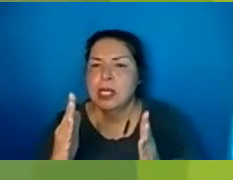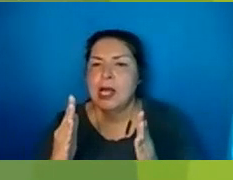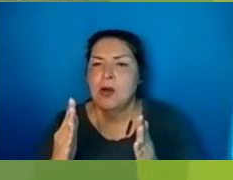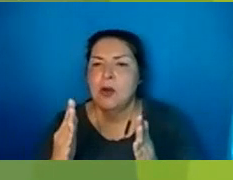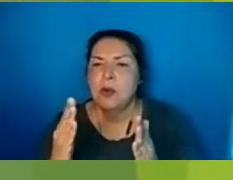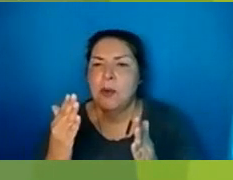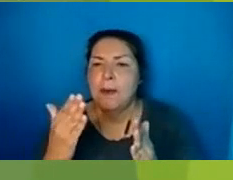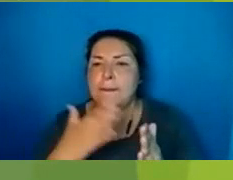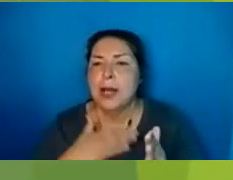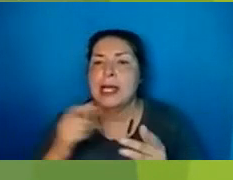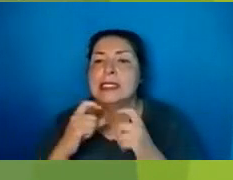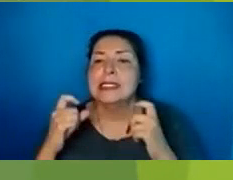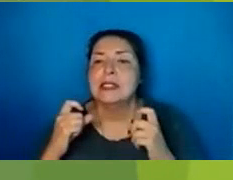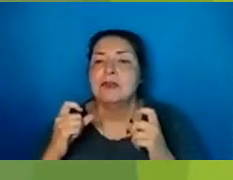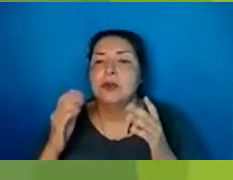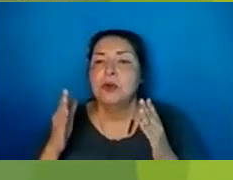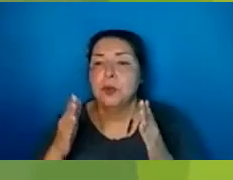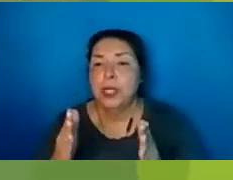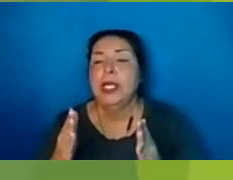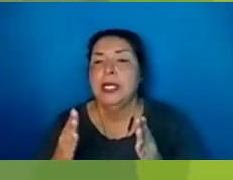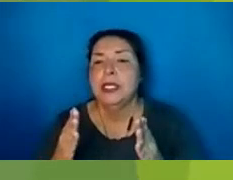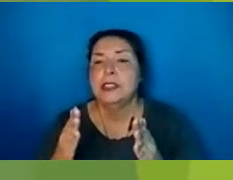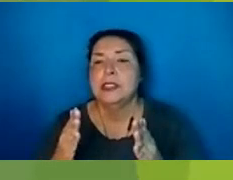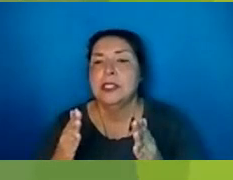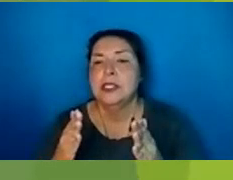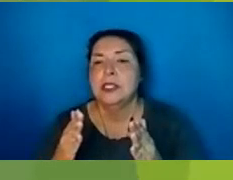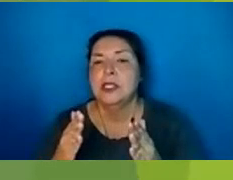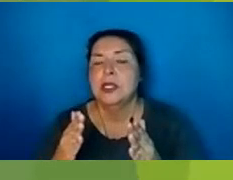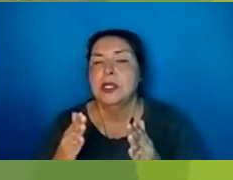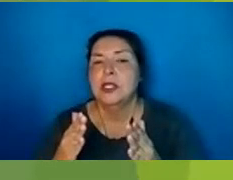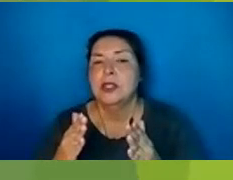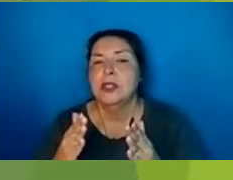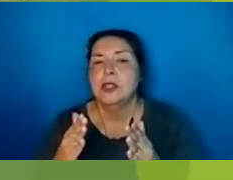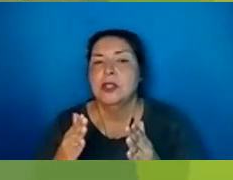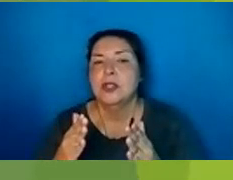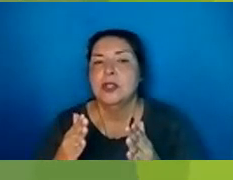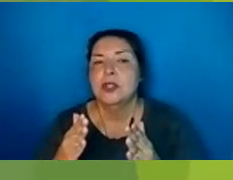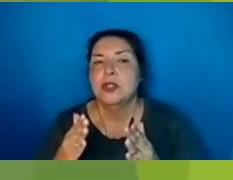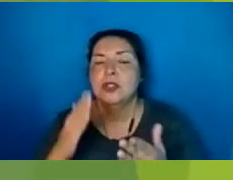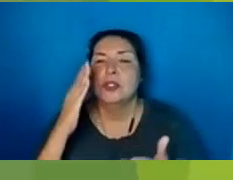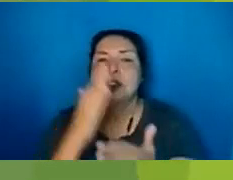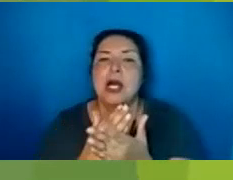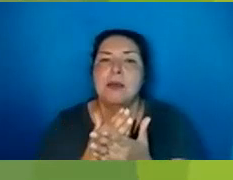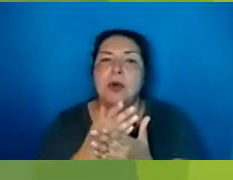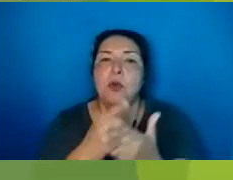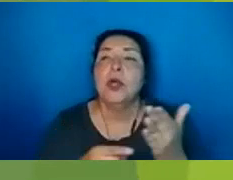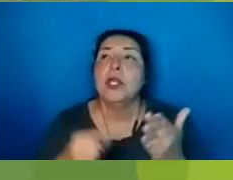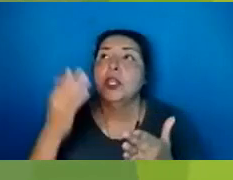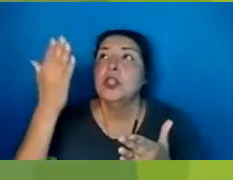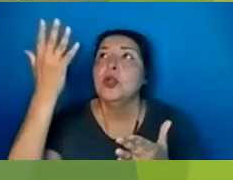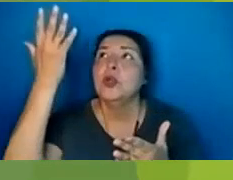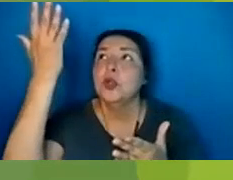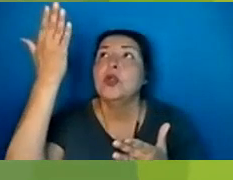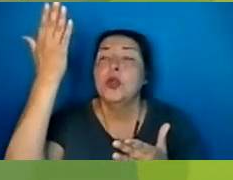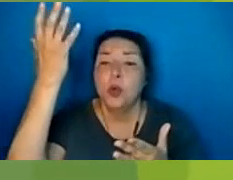my sinfulness to interfere with what you want your people to hear. And